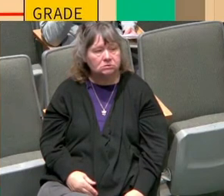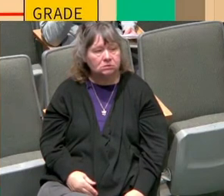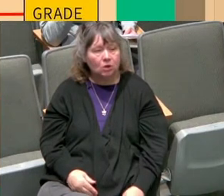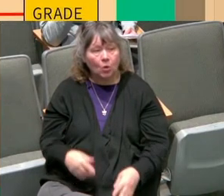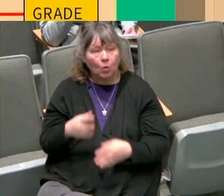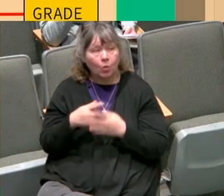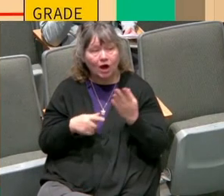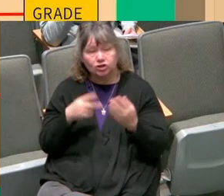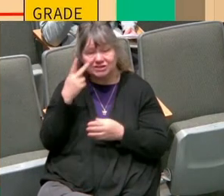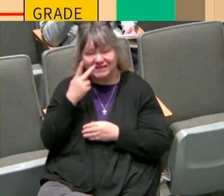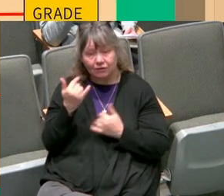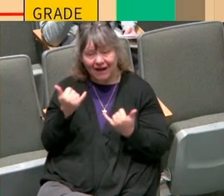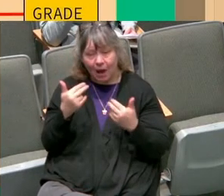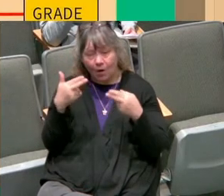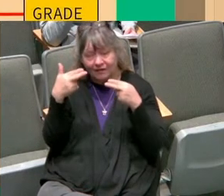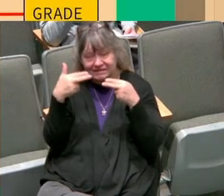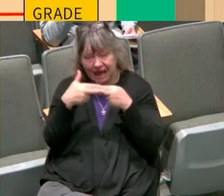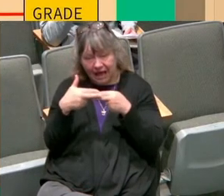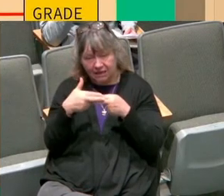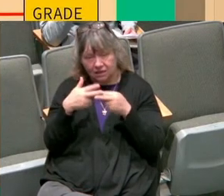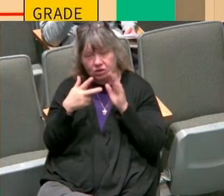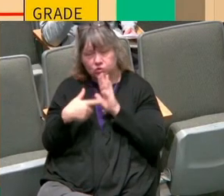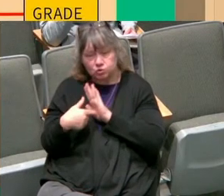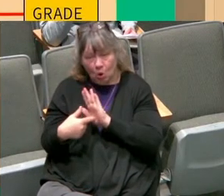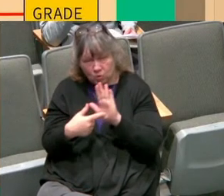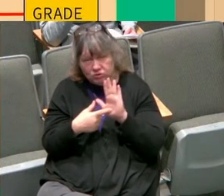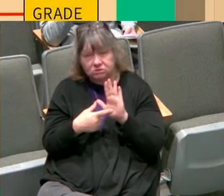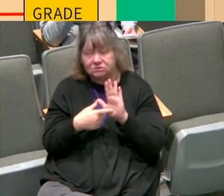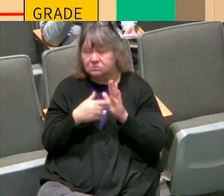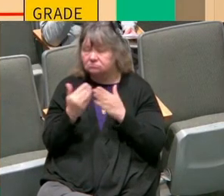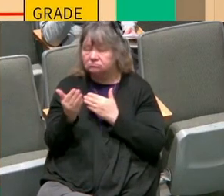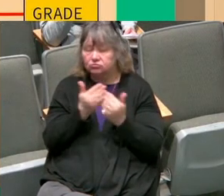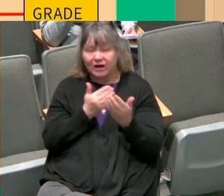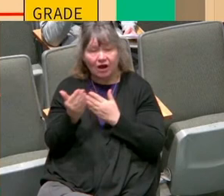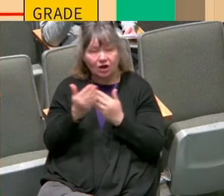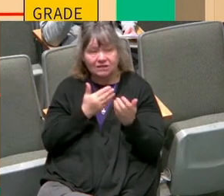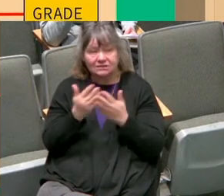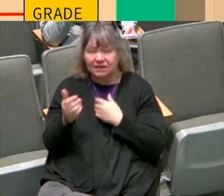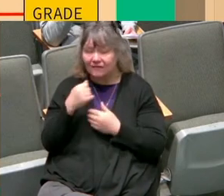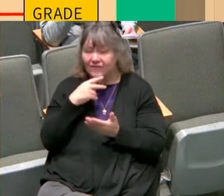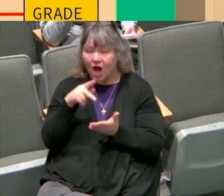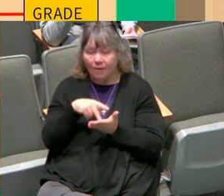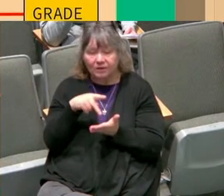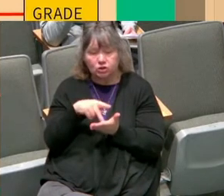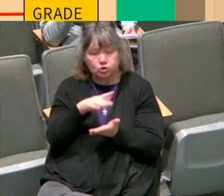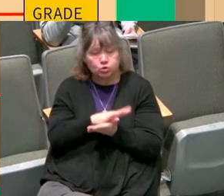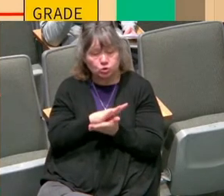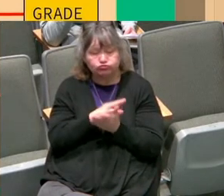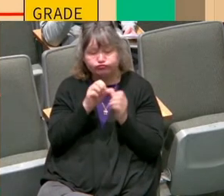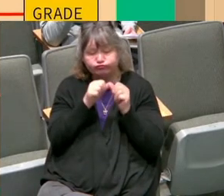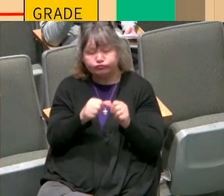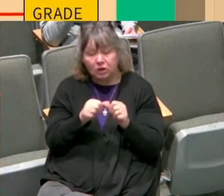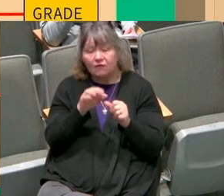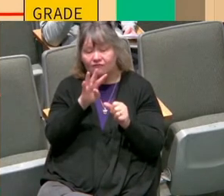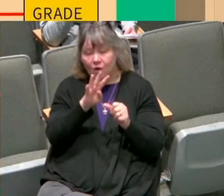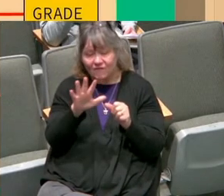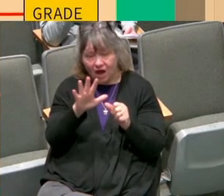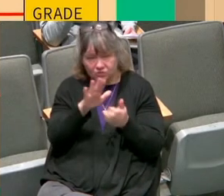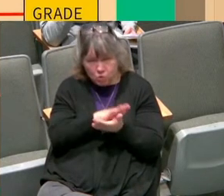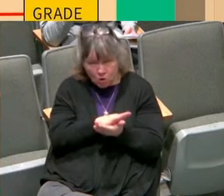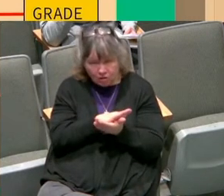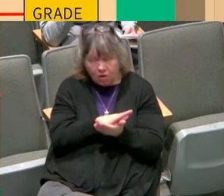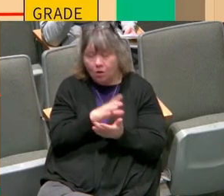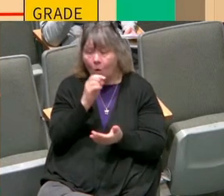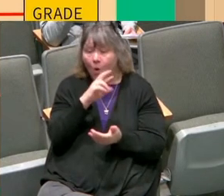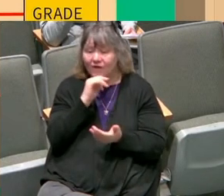what you're seeing on this next slide shows you that regardless of whether the Hopkins school remains a four or five School